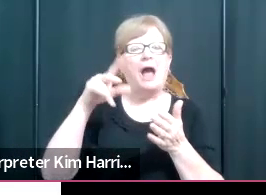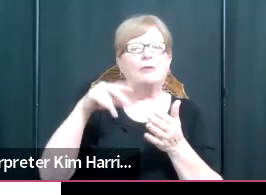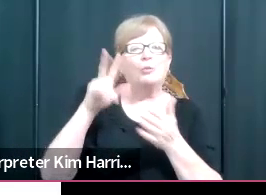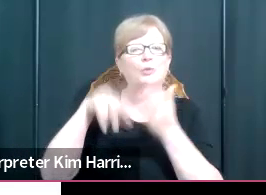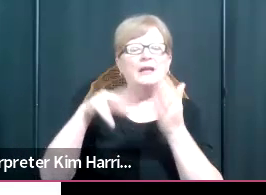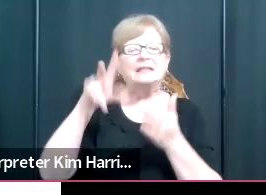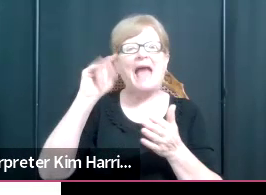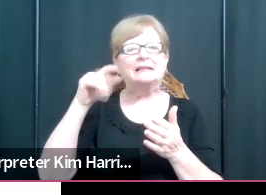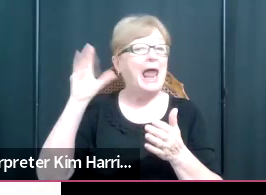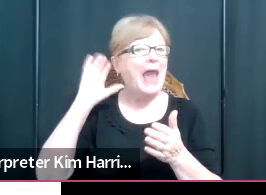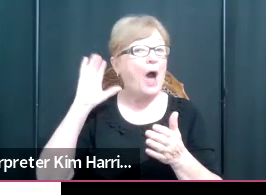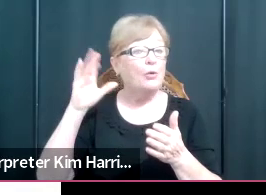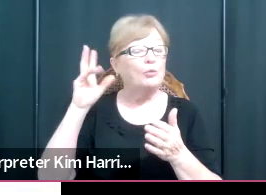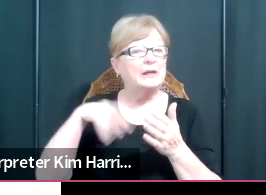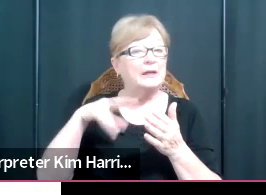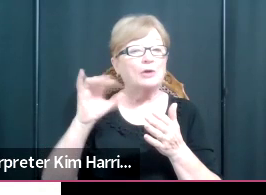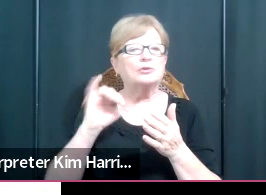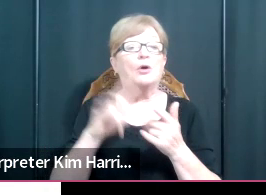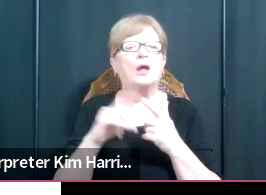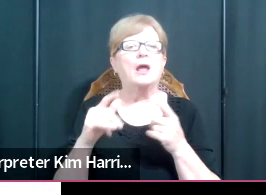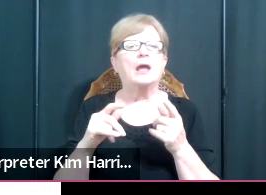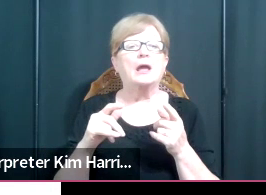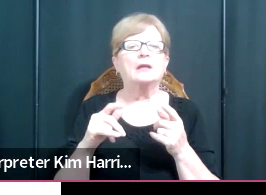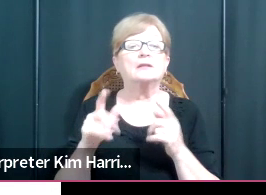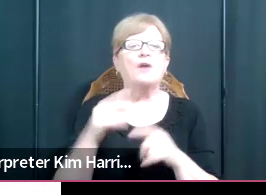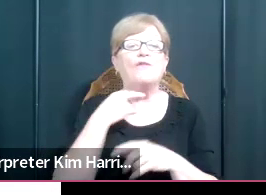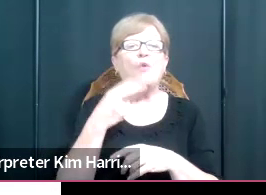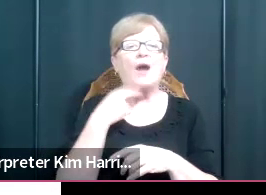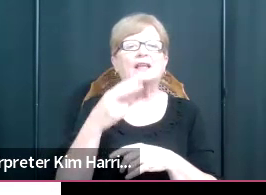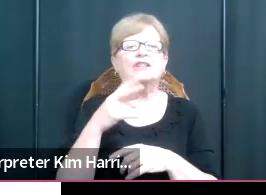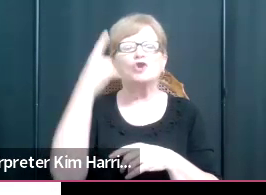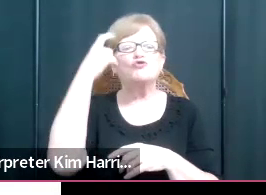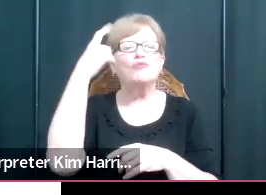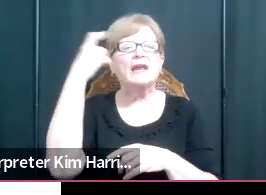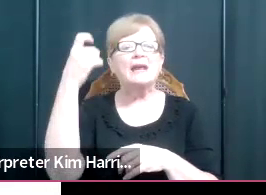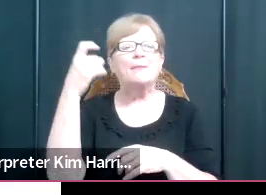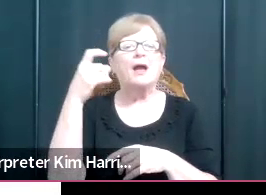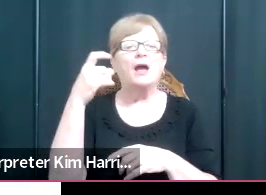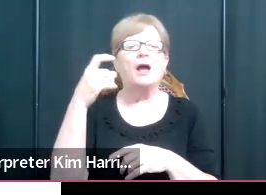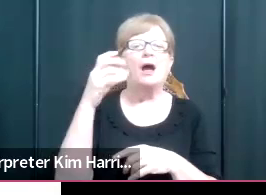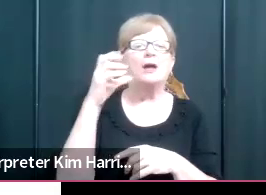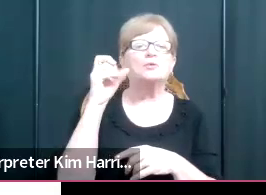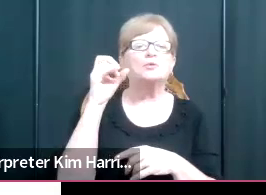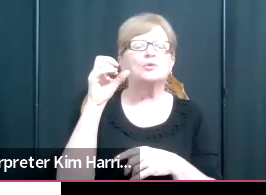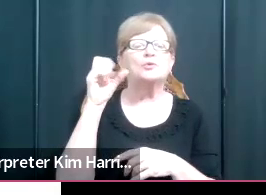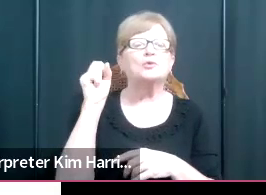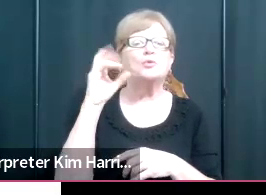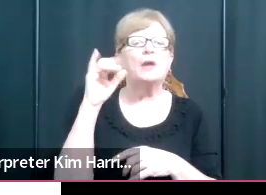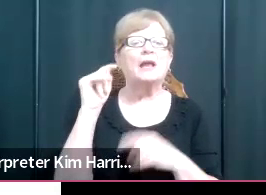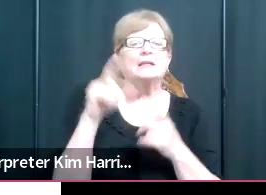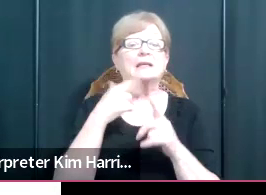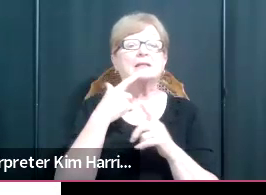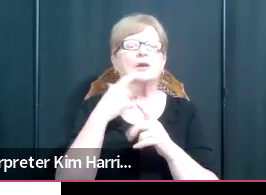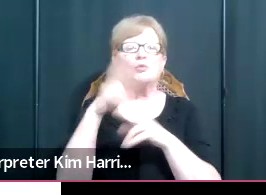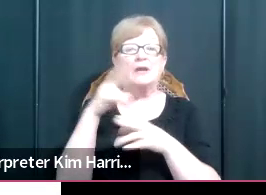Reader is a text-to-speech app that uses AI to read documents aloud, including emails, web pages, that